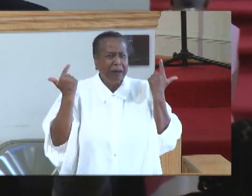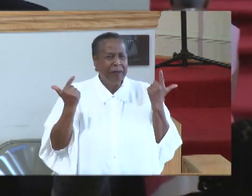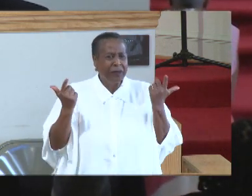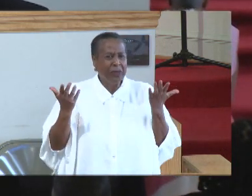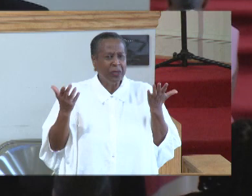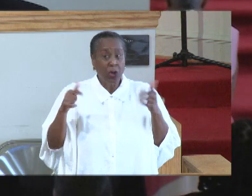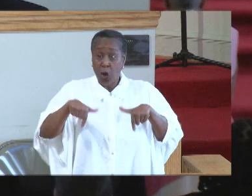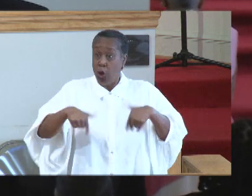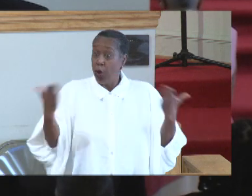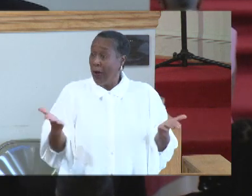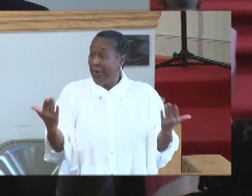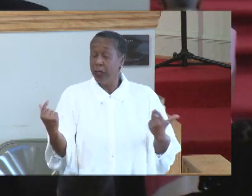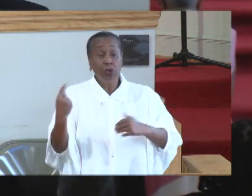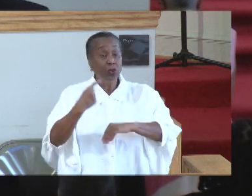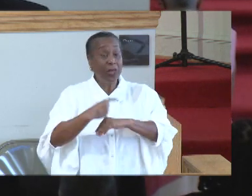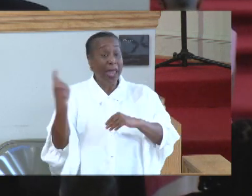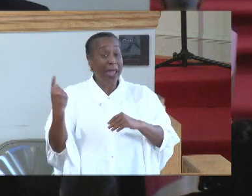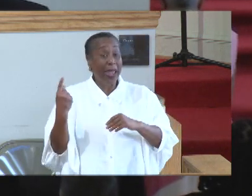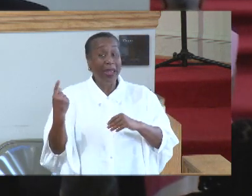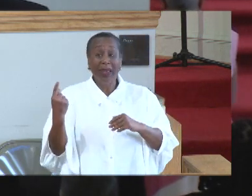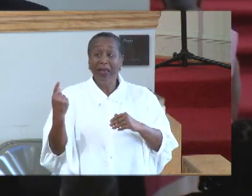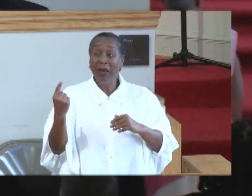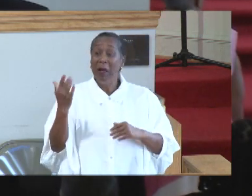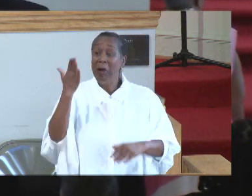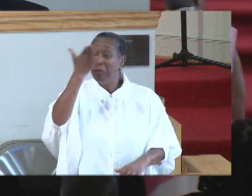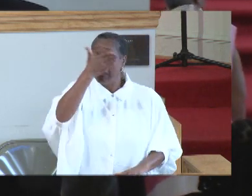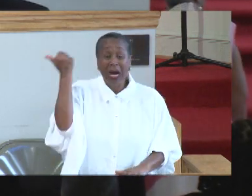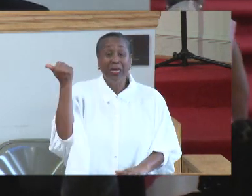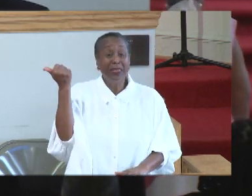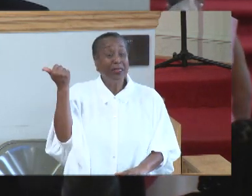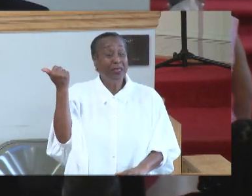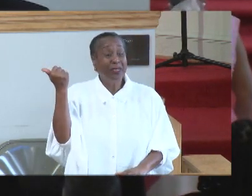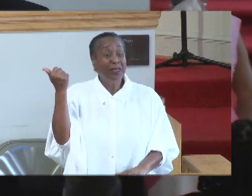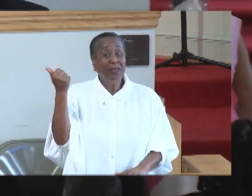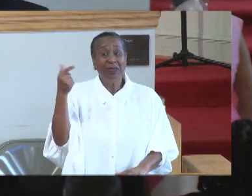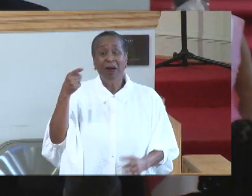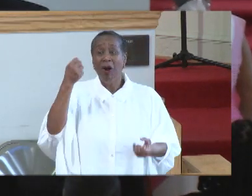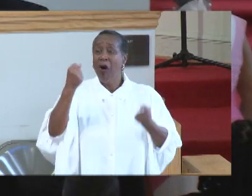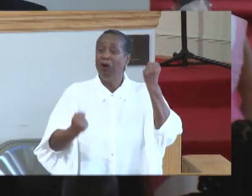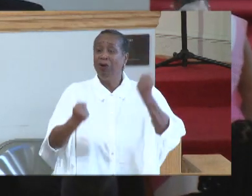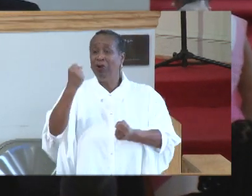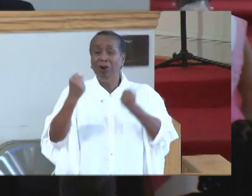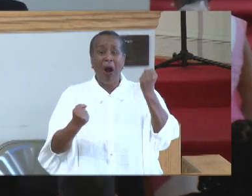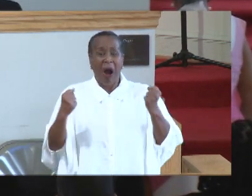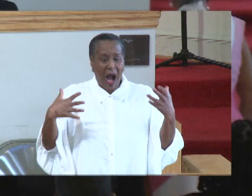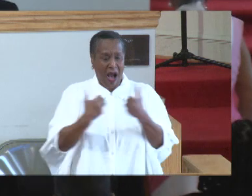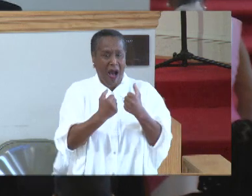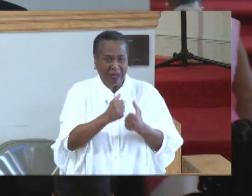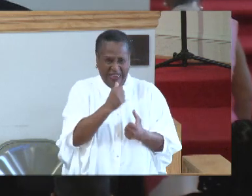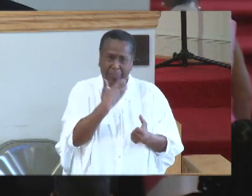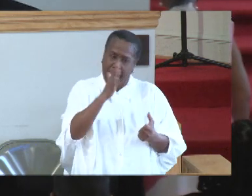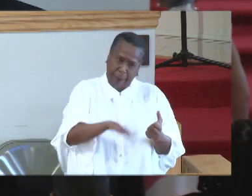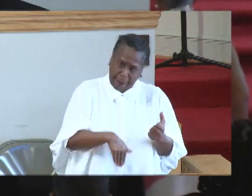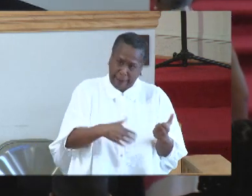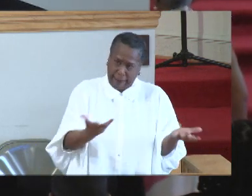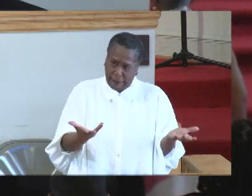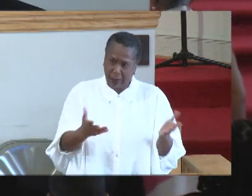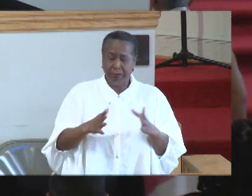You're here today not because the car accident wasn't that bad,